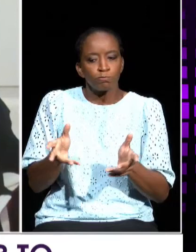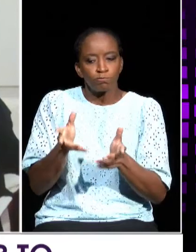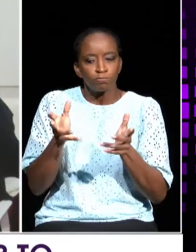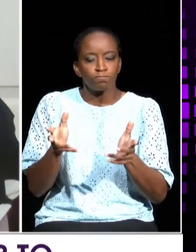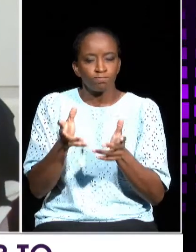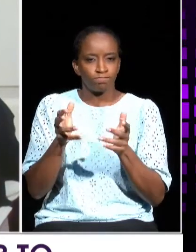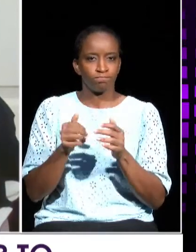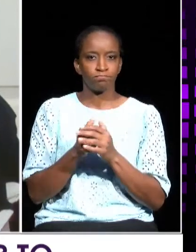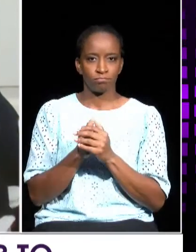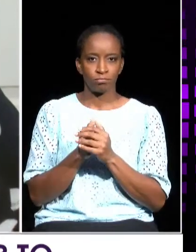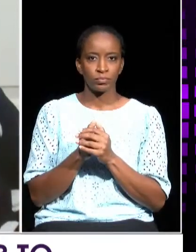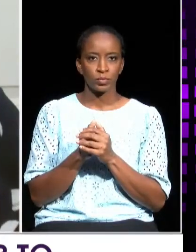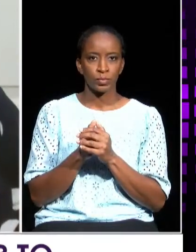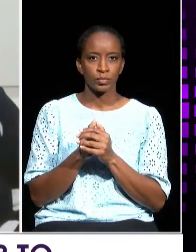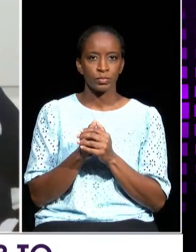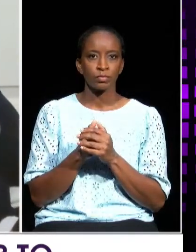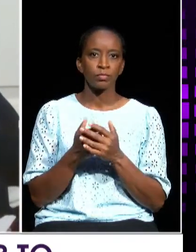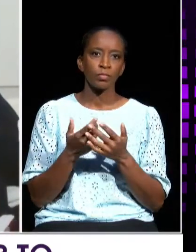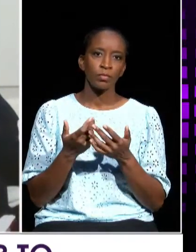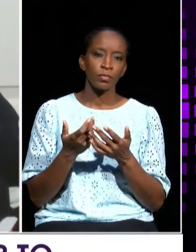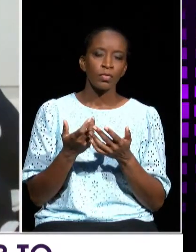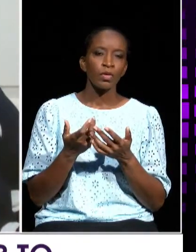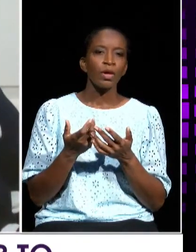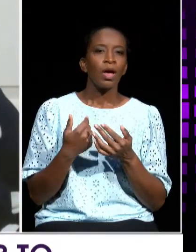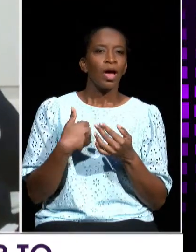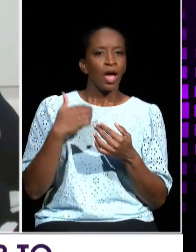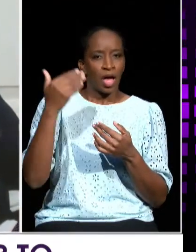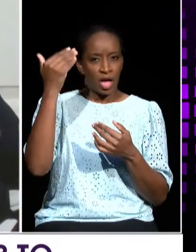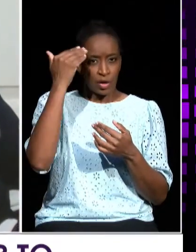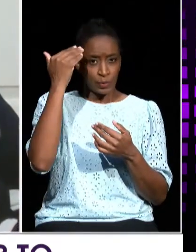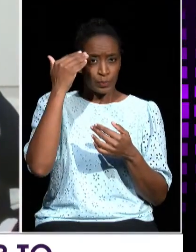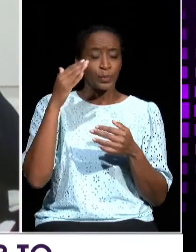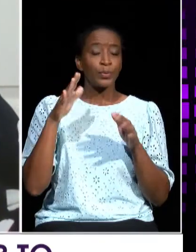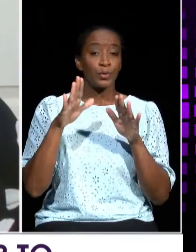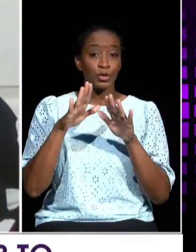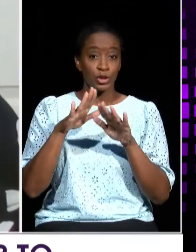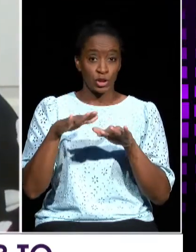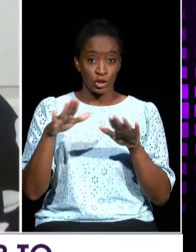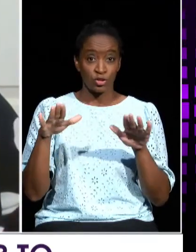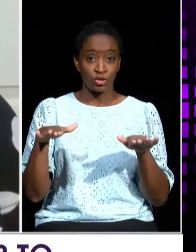Okay, I know that children generally,